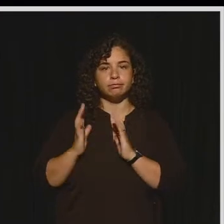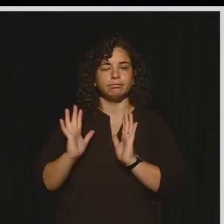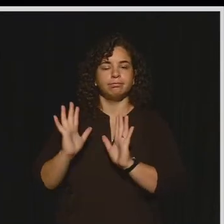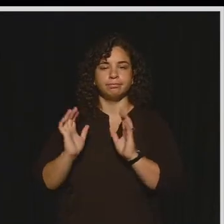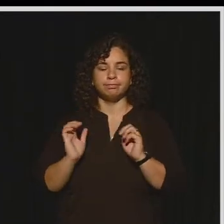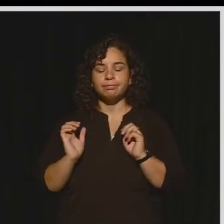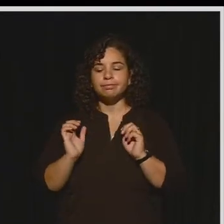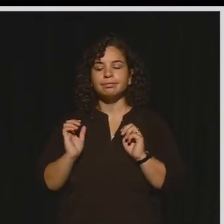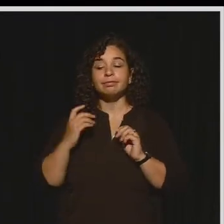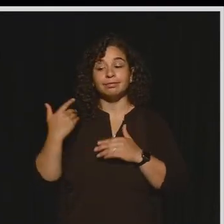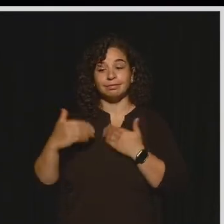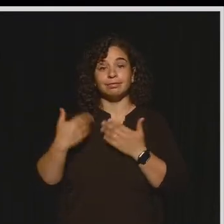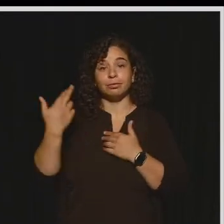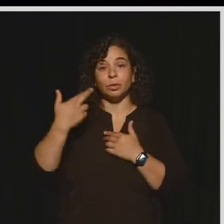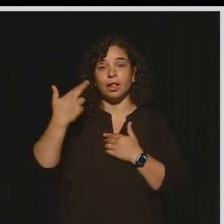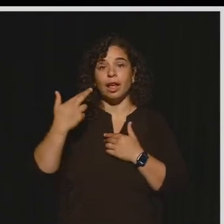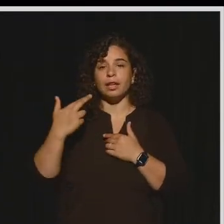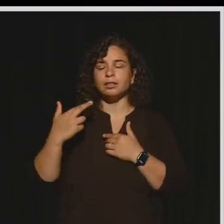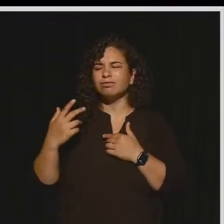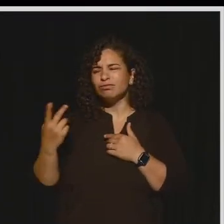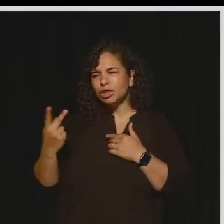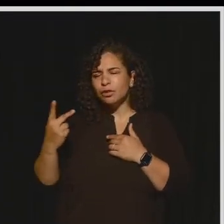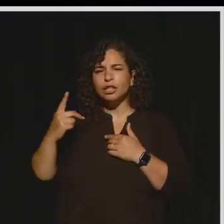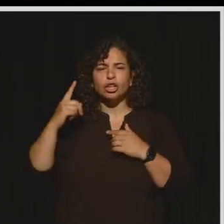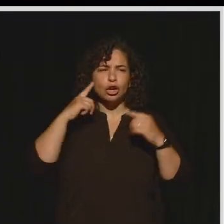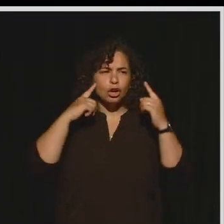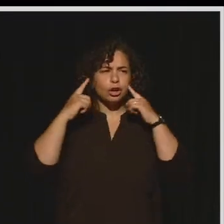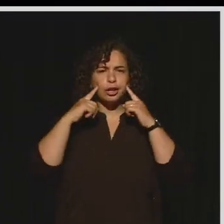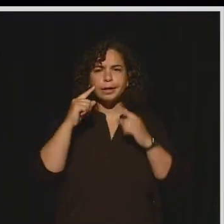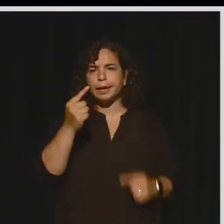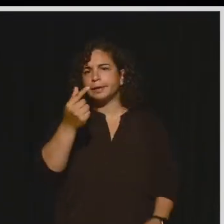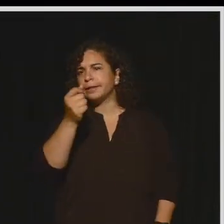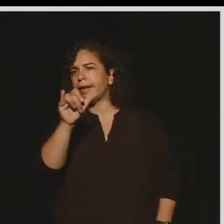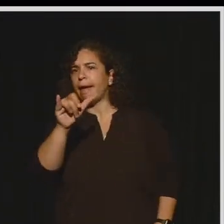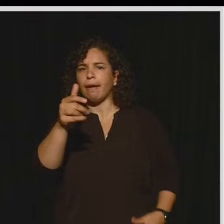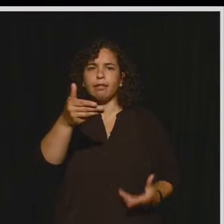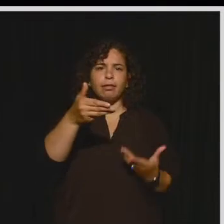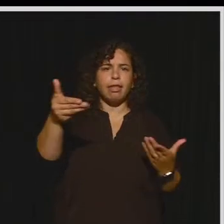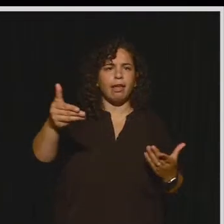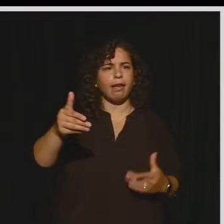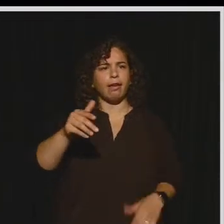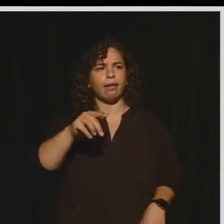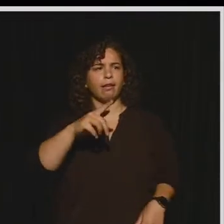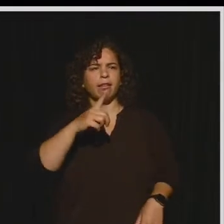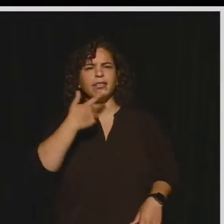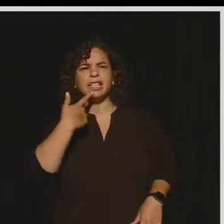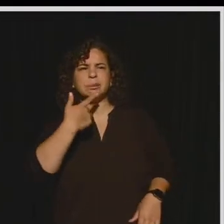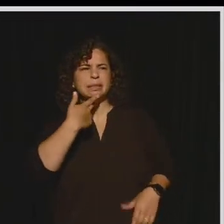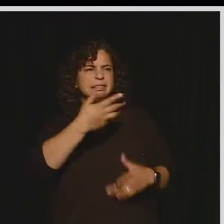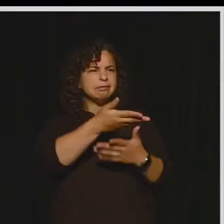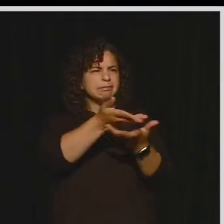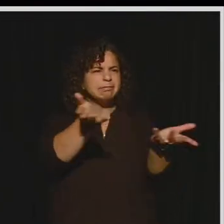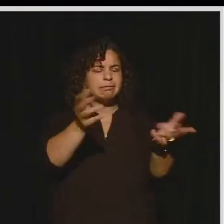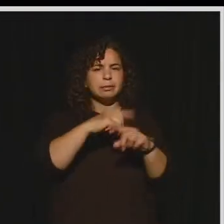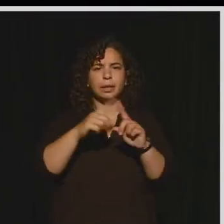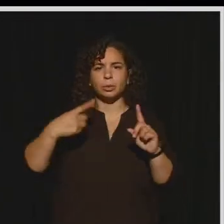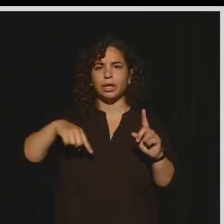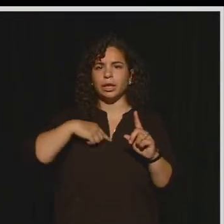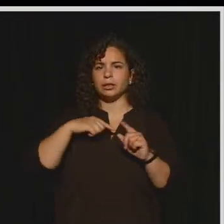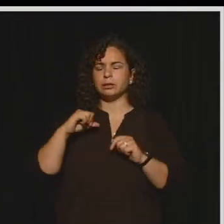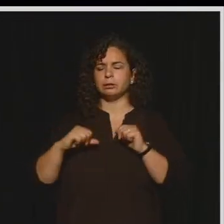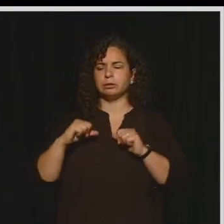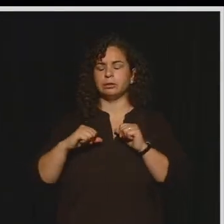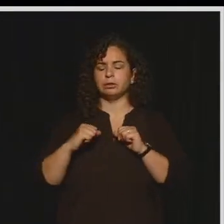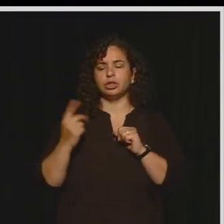to discover if we were, we'd heard about the gay thing, lesbians, but really weren't sure. We thought we were just special friends. So we went